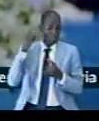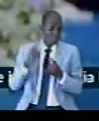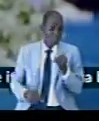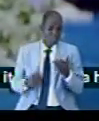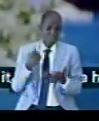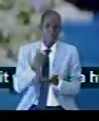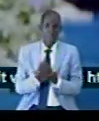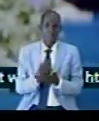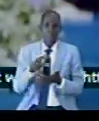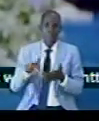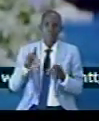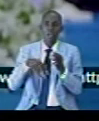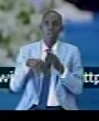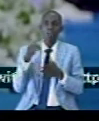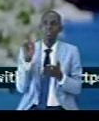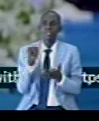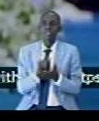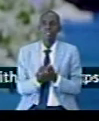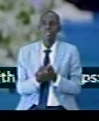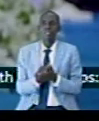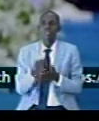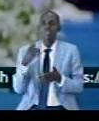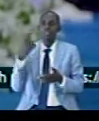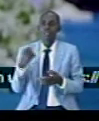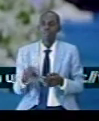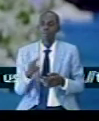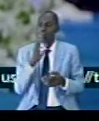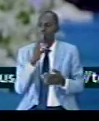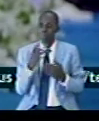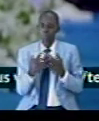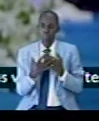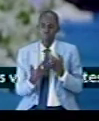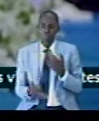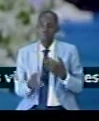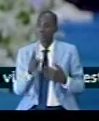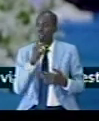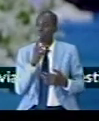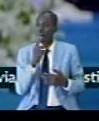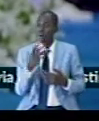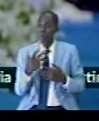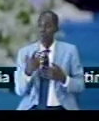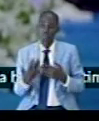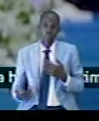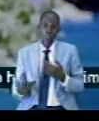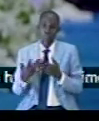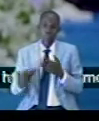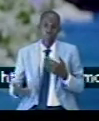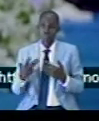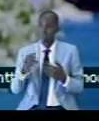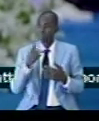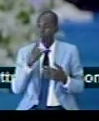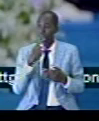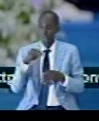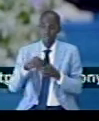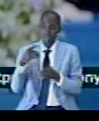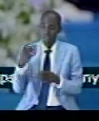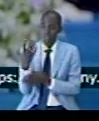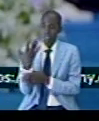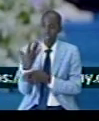discovered that the whole rushing of the water in my right hand there was dry up. Praise the